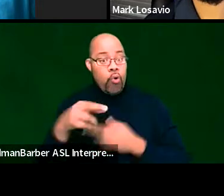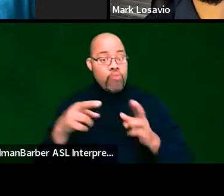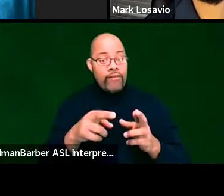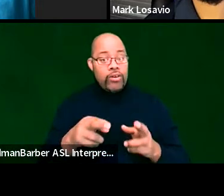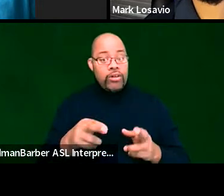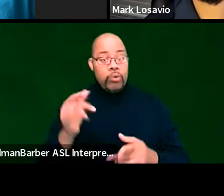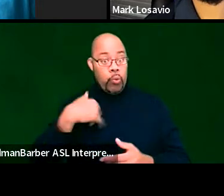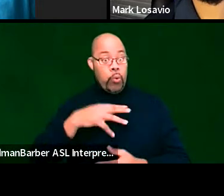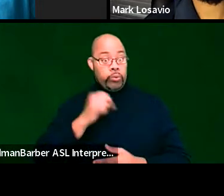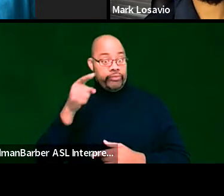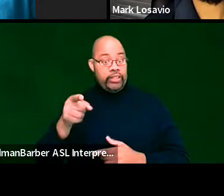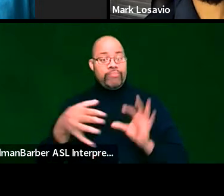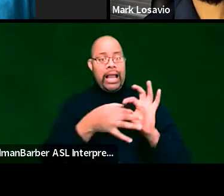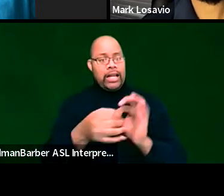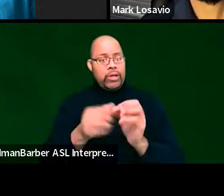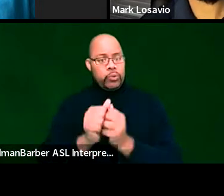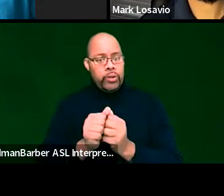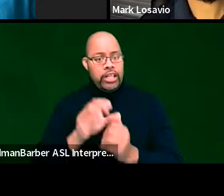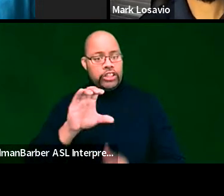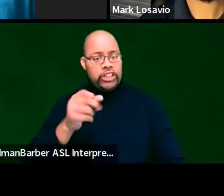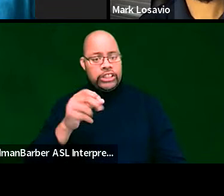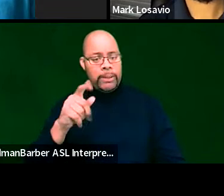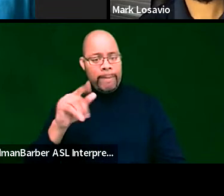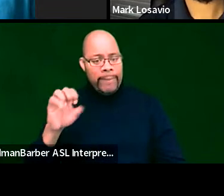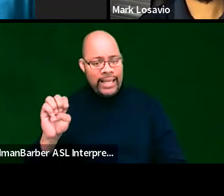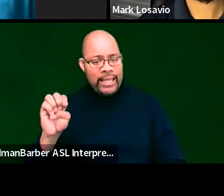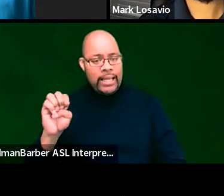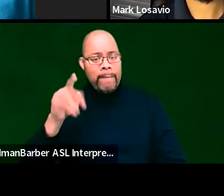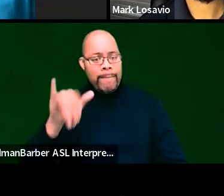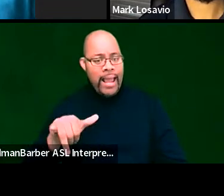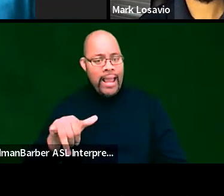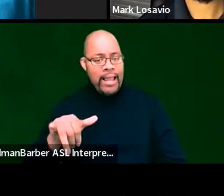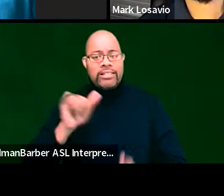is where we were, was connected to the Chesapeake Bay, which is,